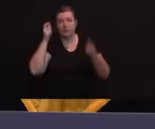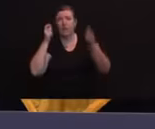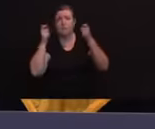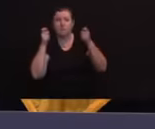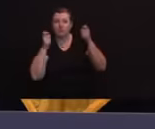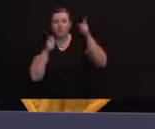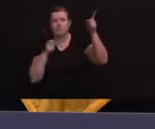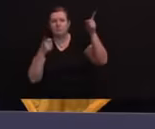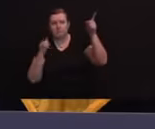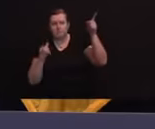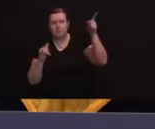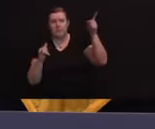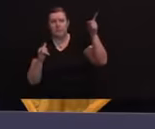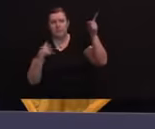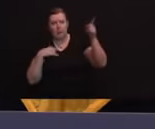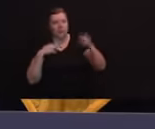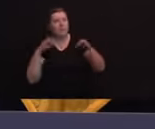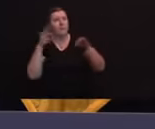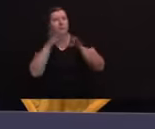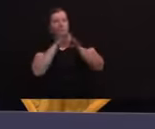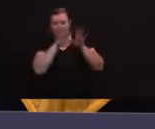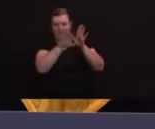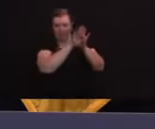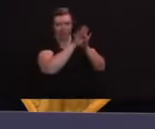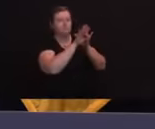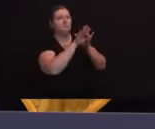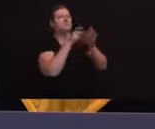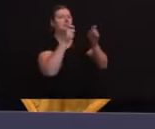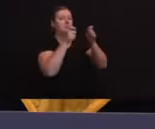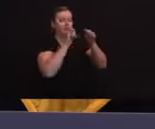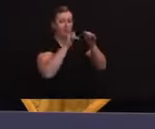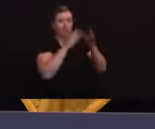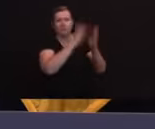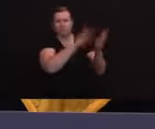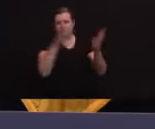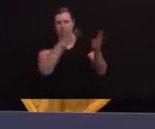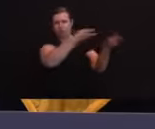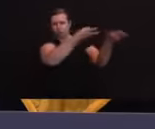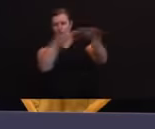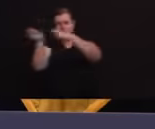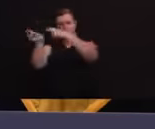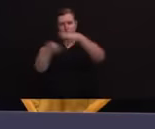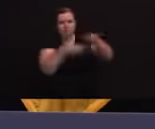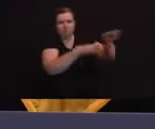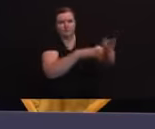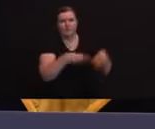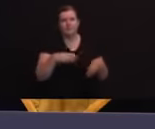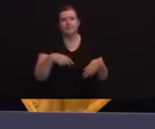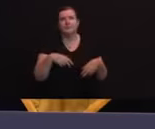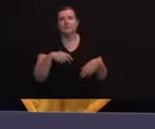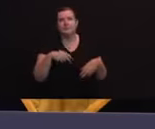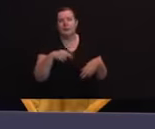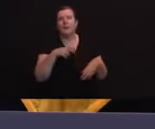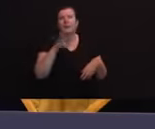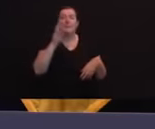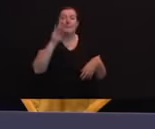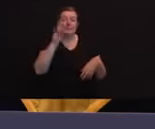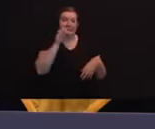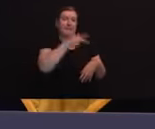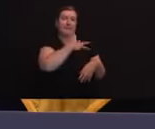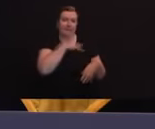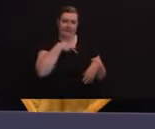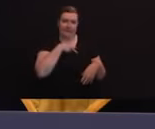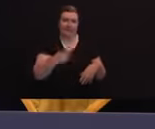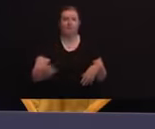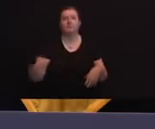elected administration, and President-elect Biden's, I think, co-chair of his COVID task force